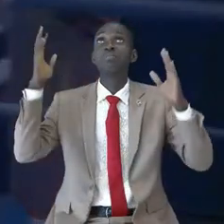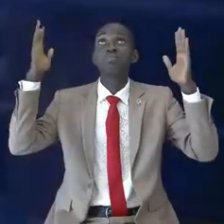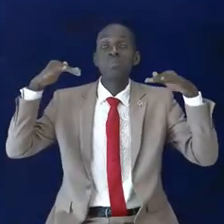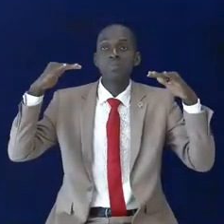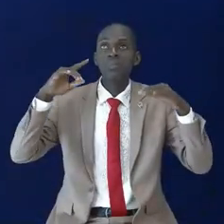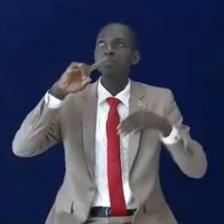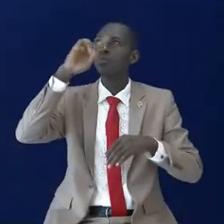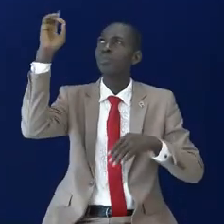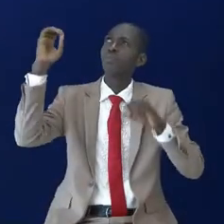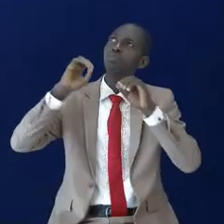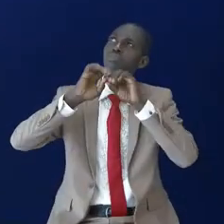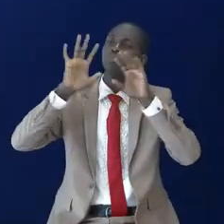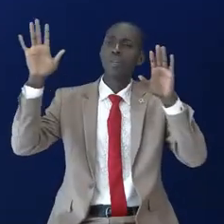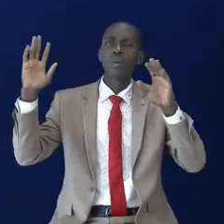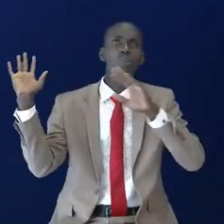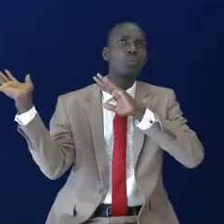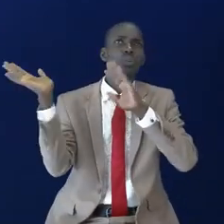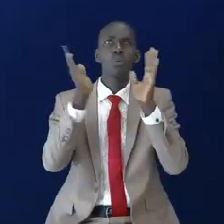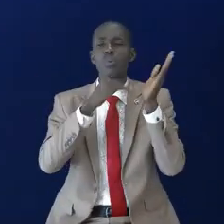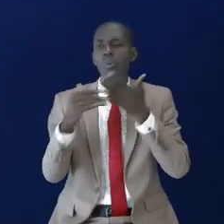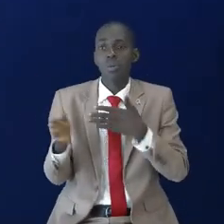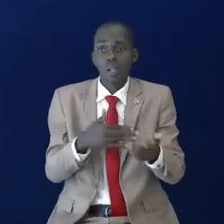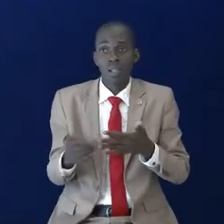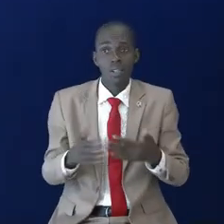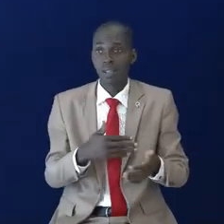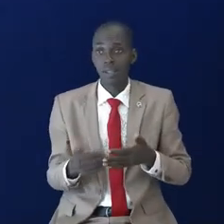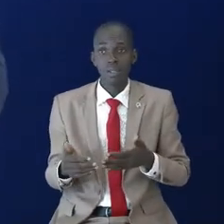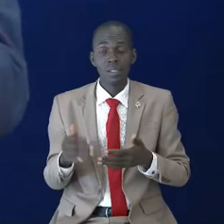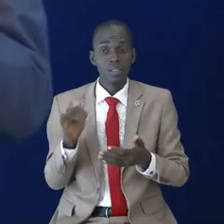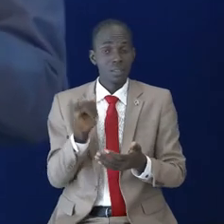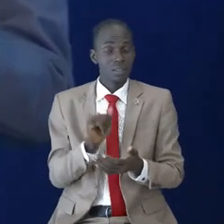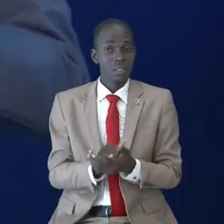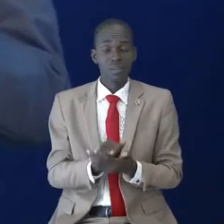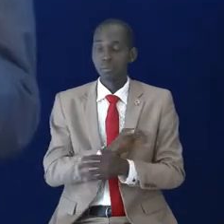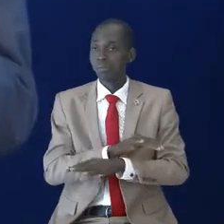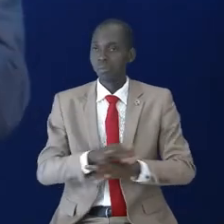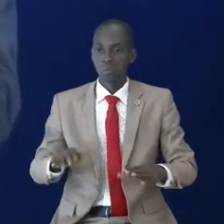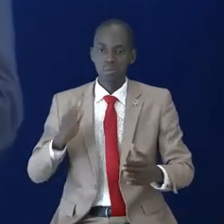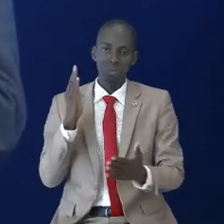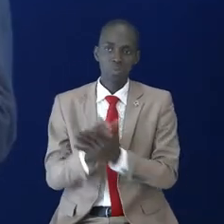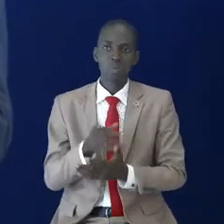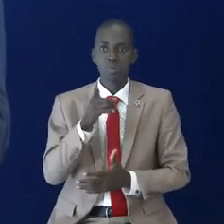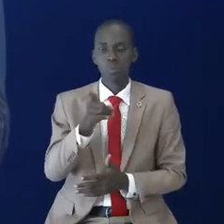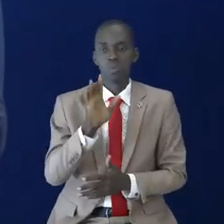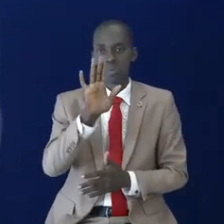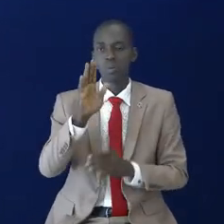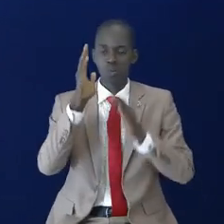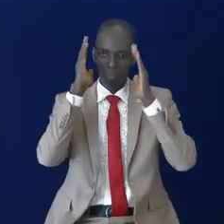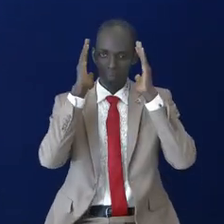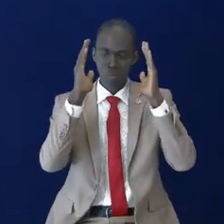sunshine, wind, whatever does not hinder your purpose of life.